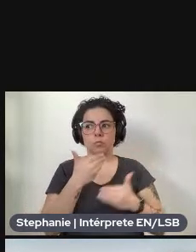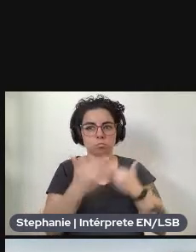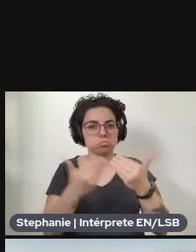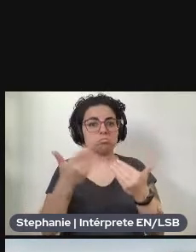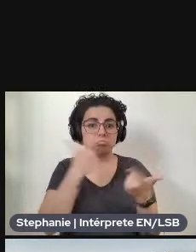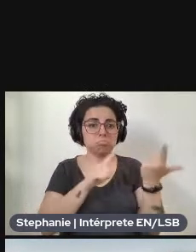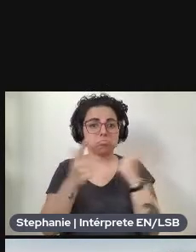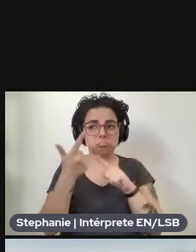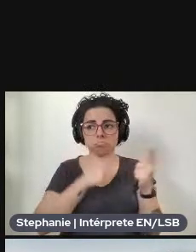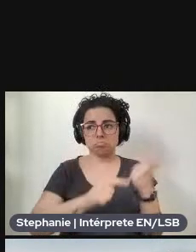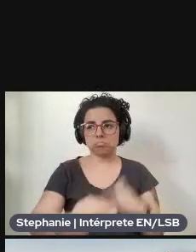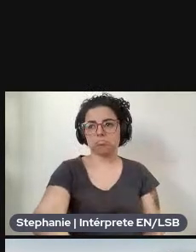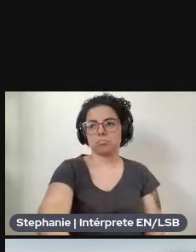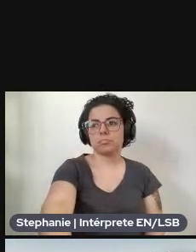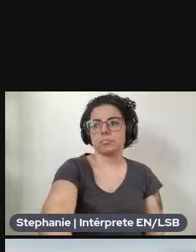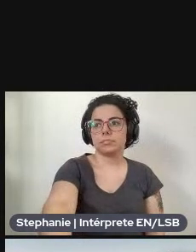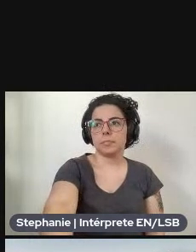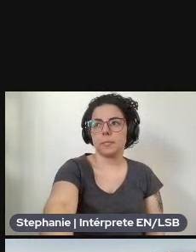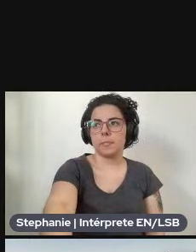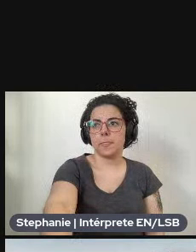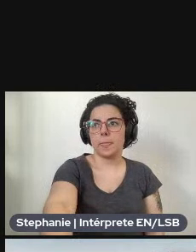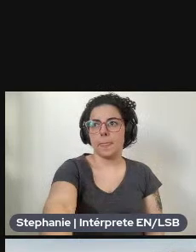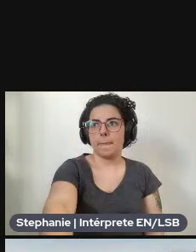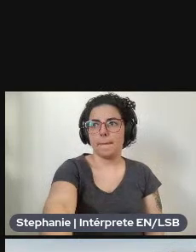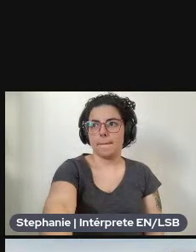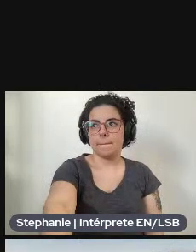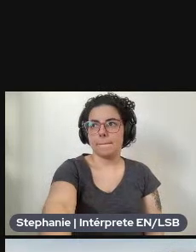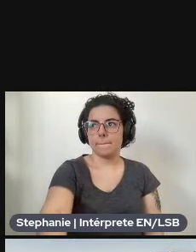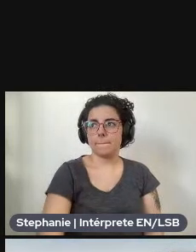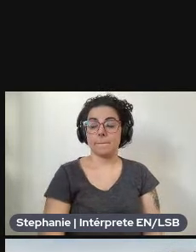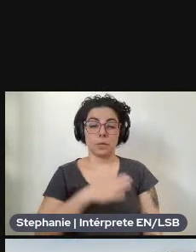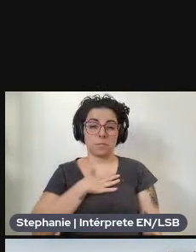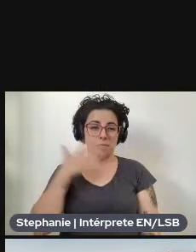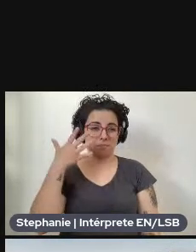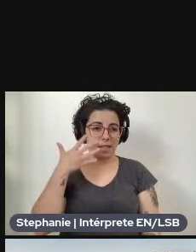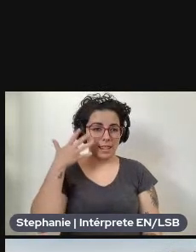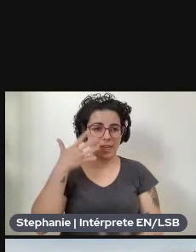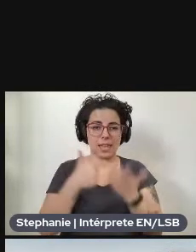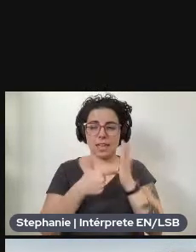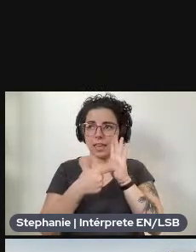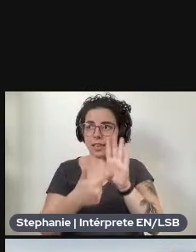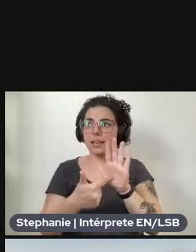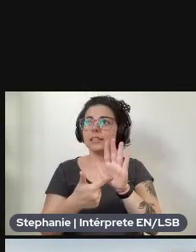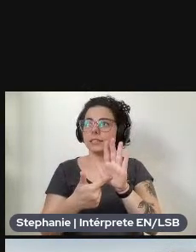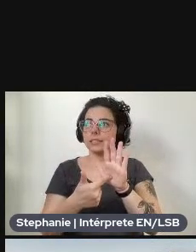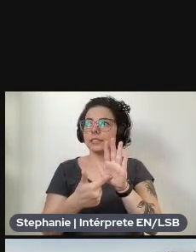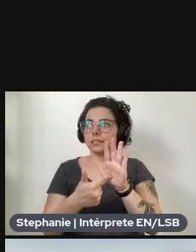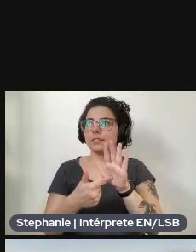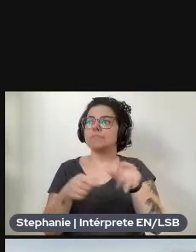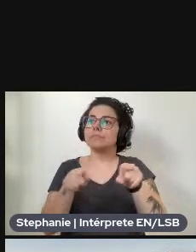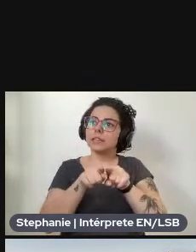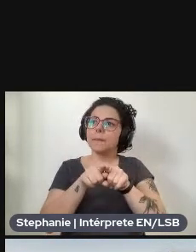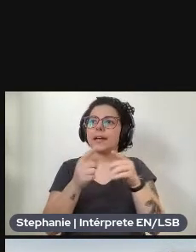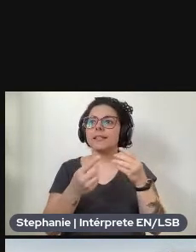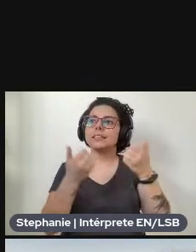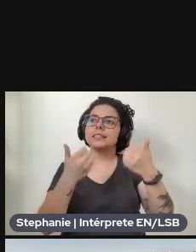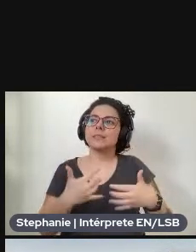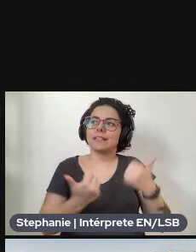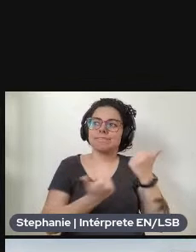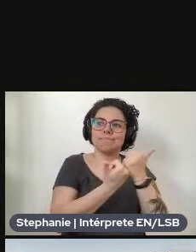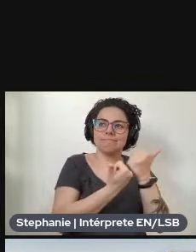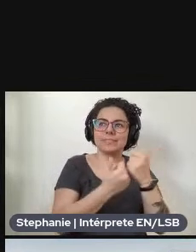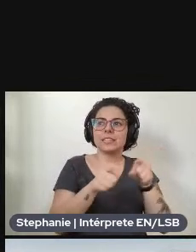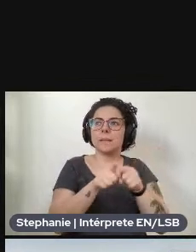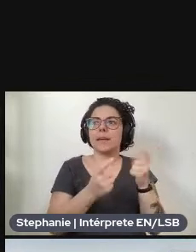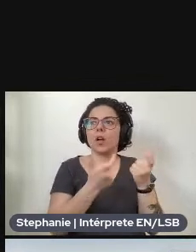However, what is important, so also for the purpose of my talk and the rise of auxiliaries and constructions, is the importance